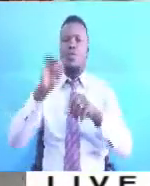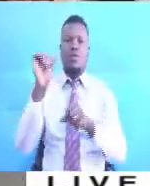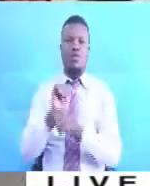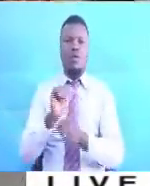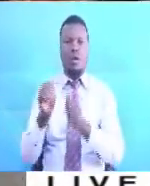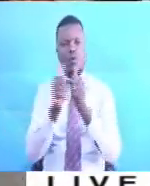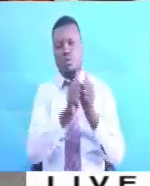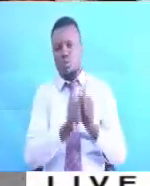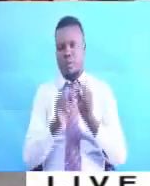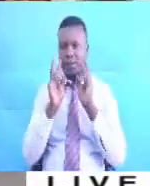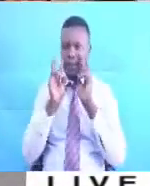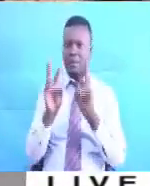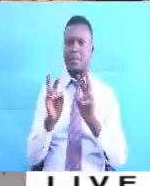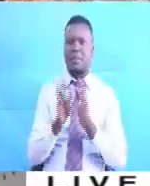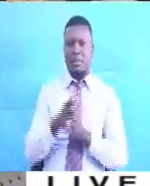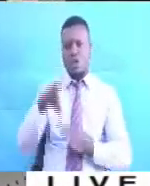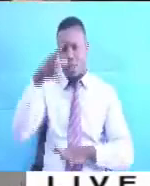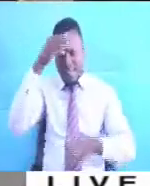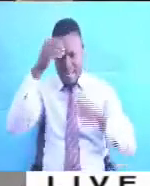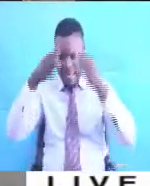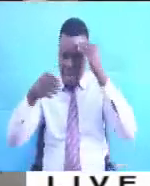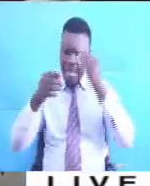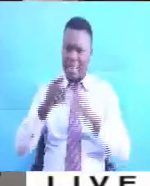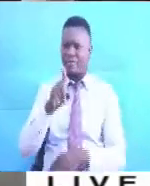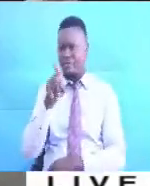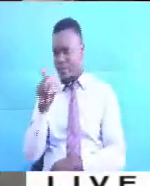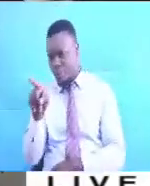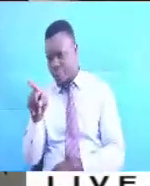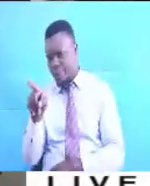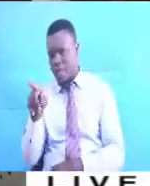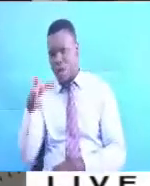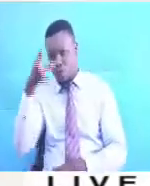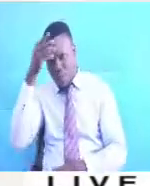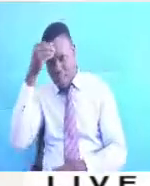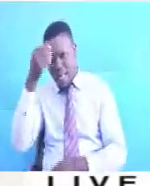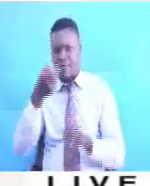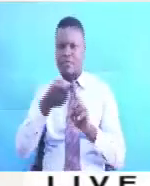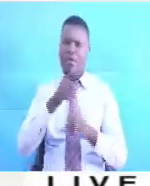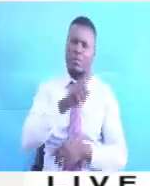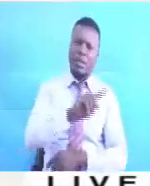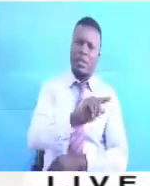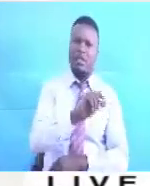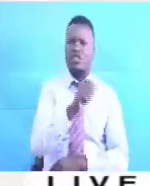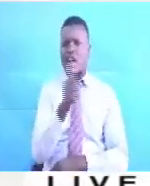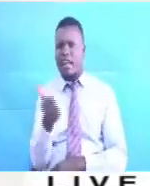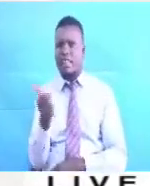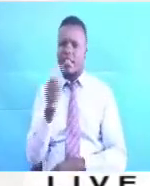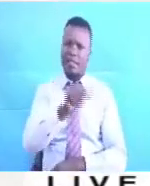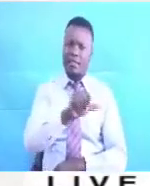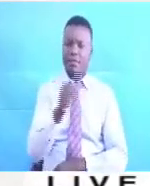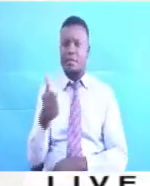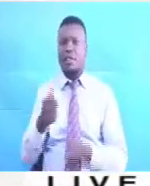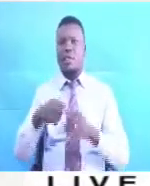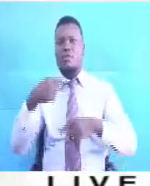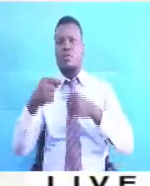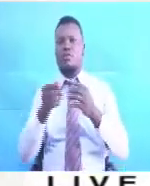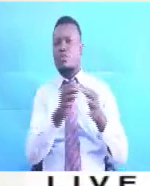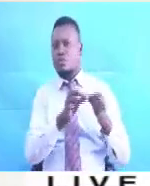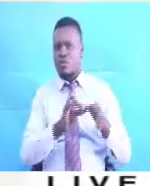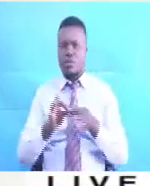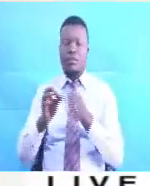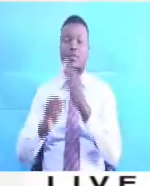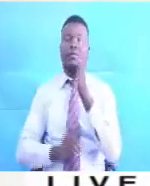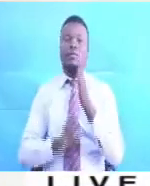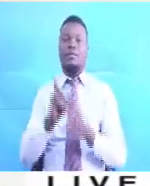that we learn from you, we learn from each other, and then we continue to improve the quality of